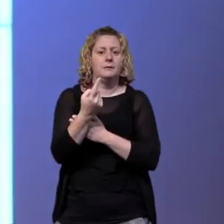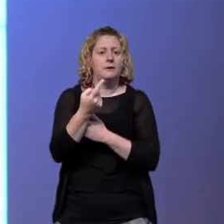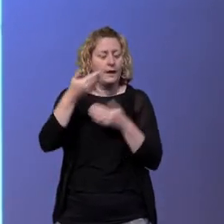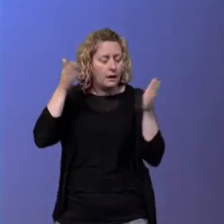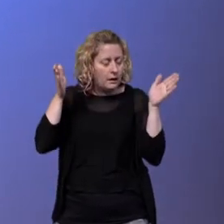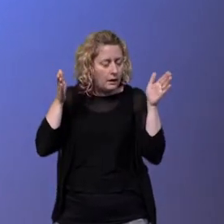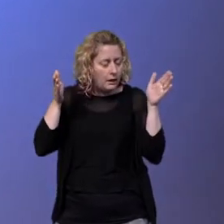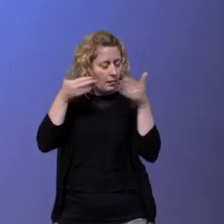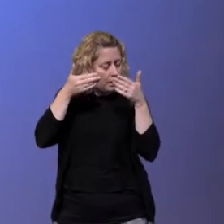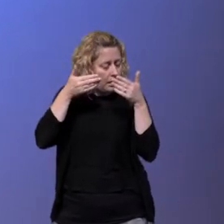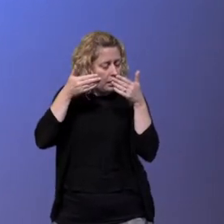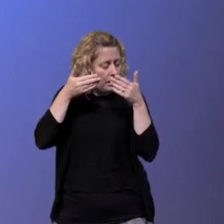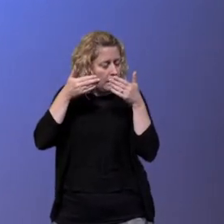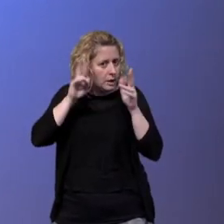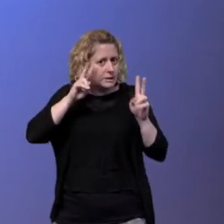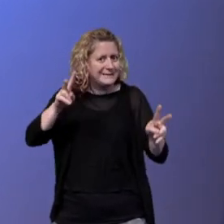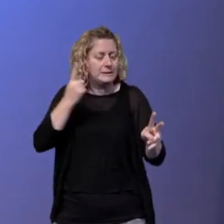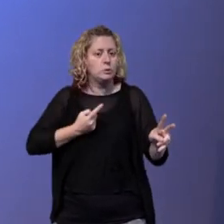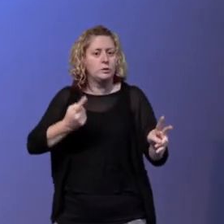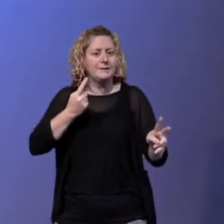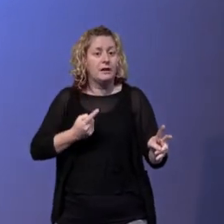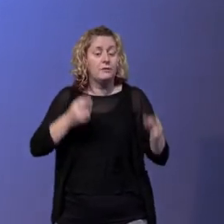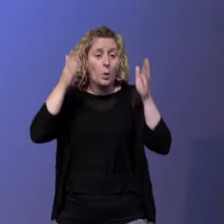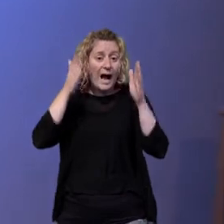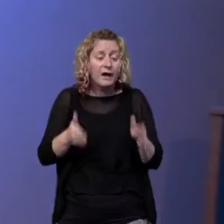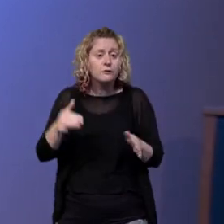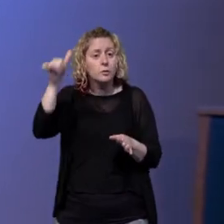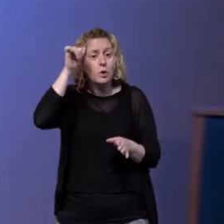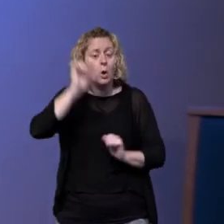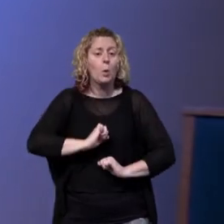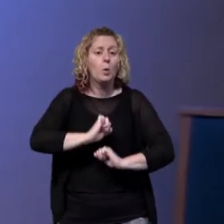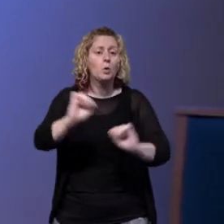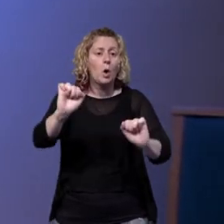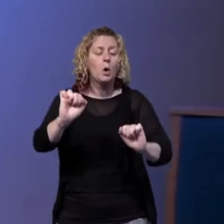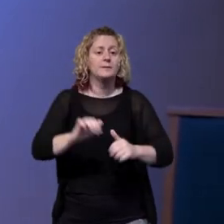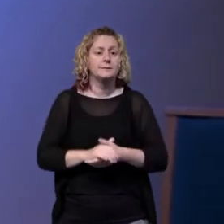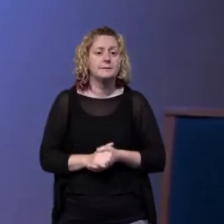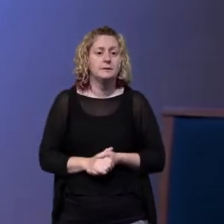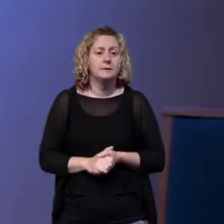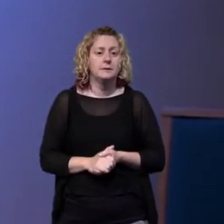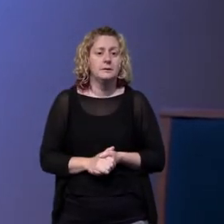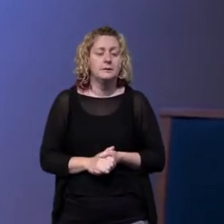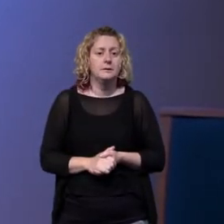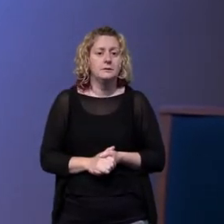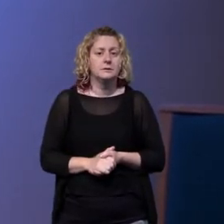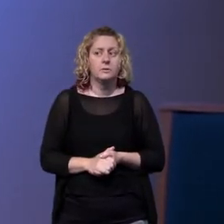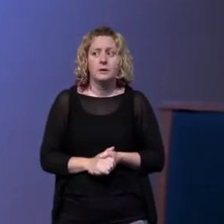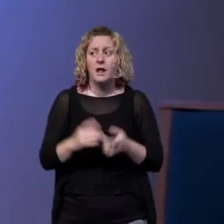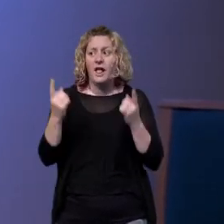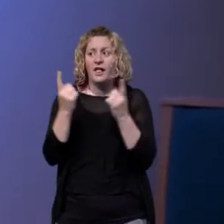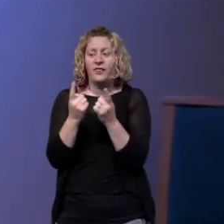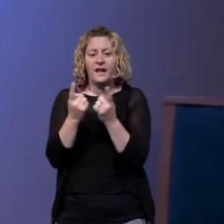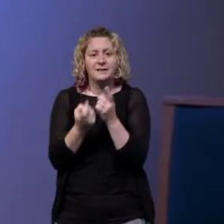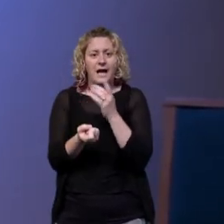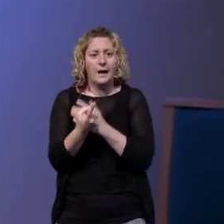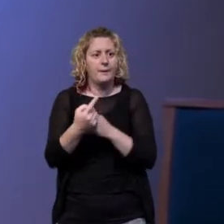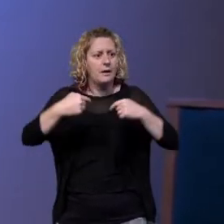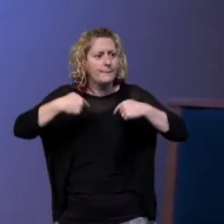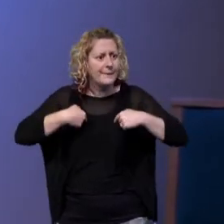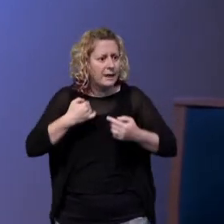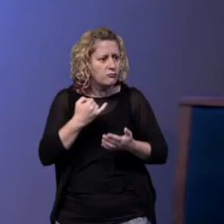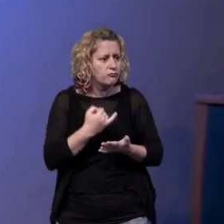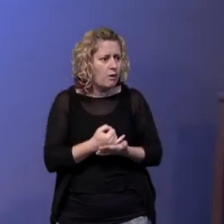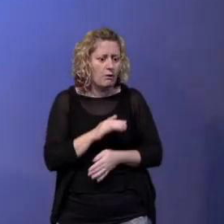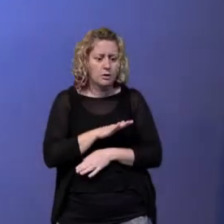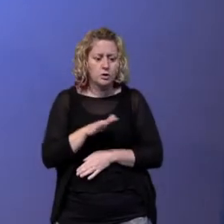issue. And so again, just again, when stuff comes along, you think, I didn't get that wrong. What are my